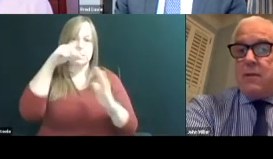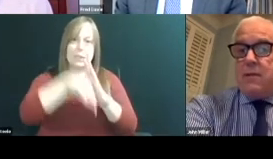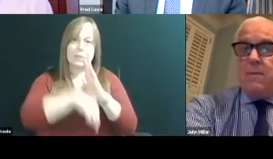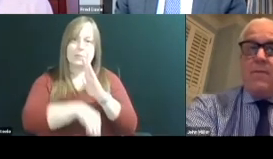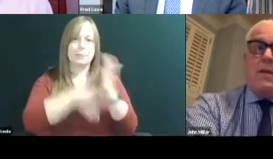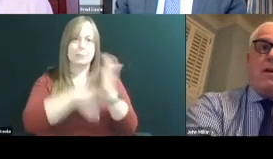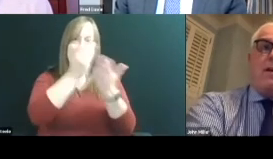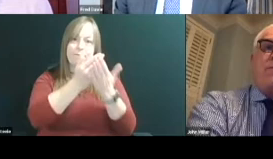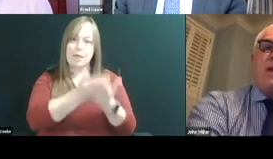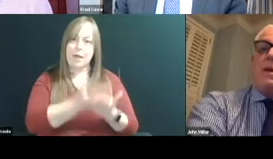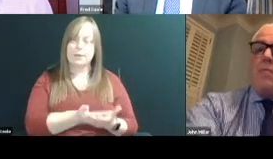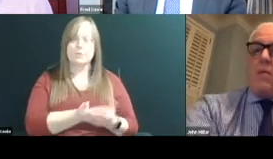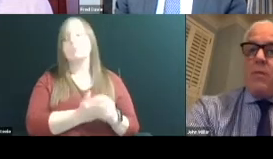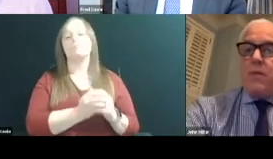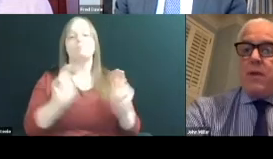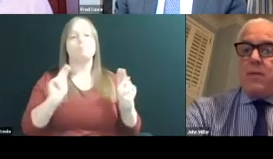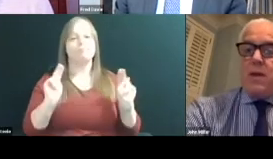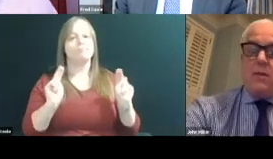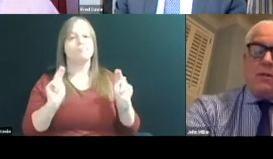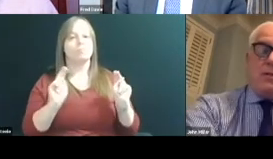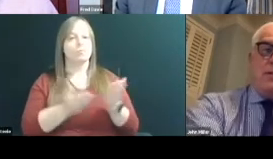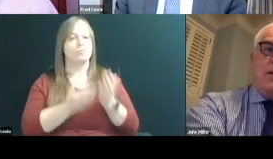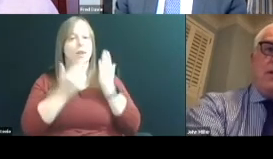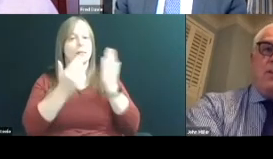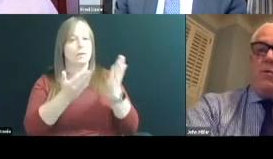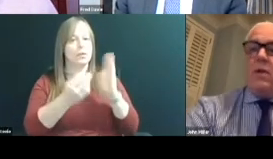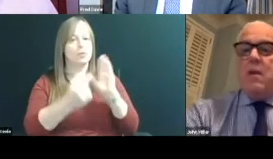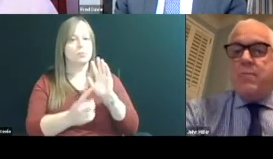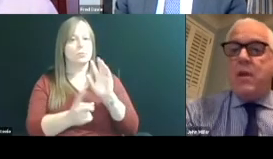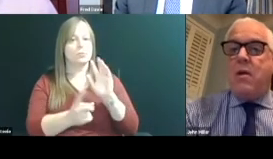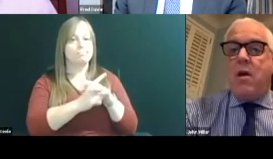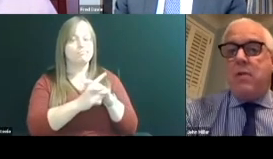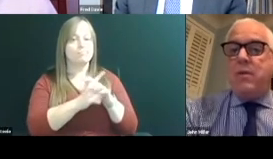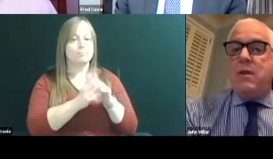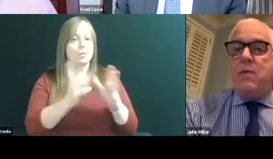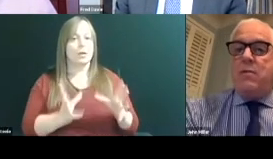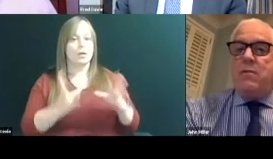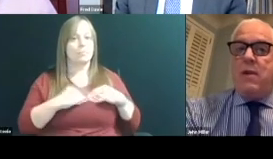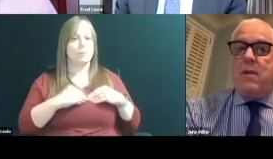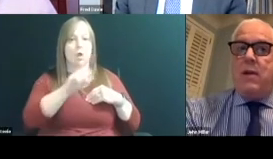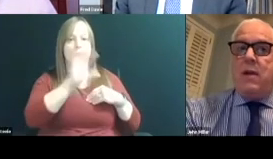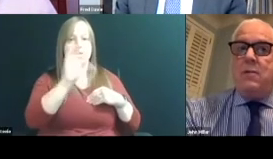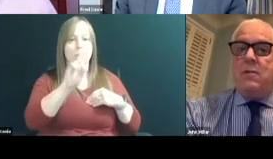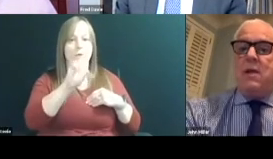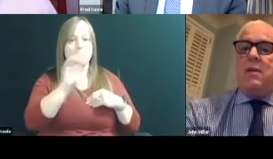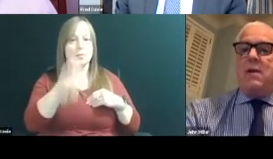the facts. They came up with recommendations. We adopted 100% of those